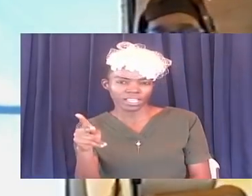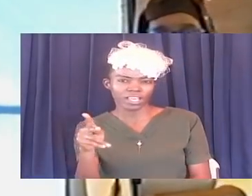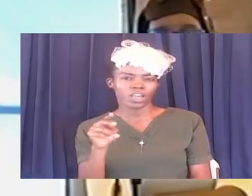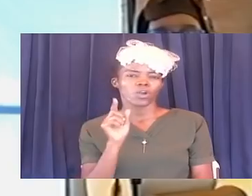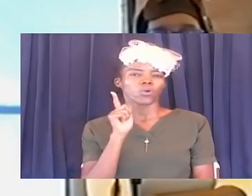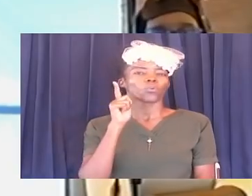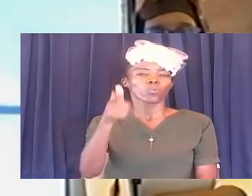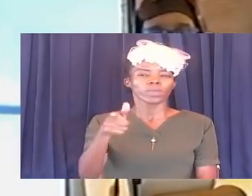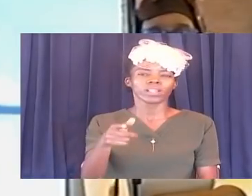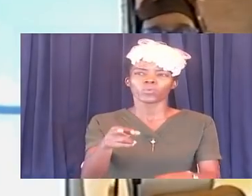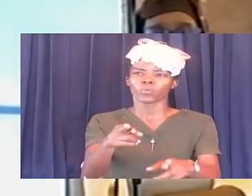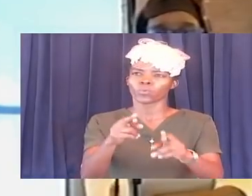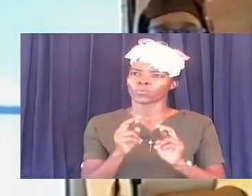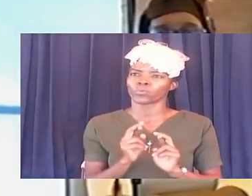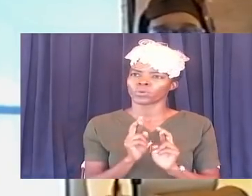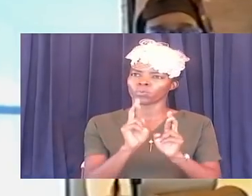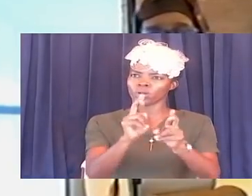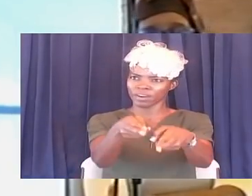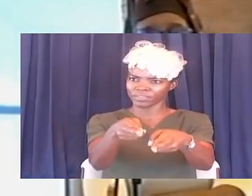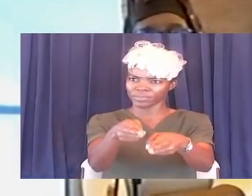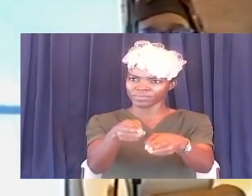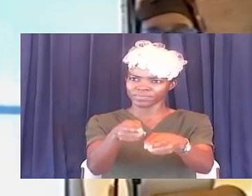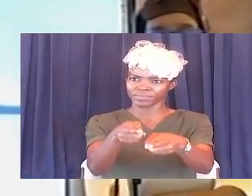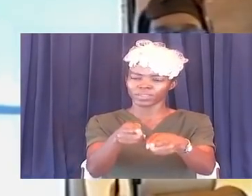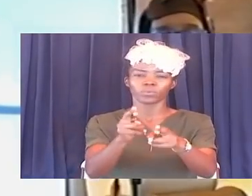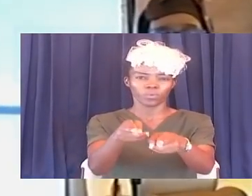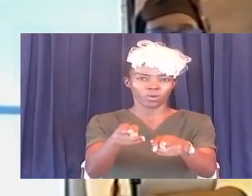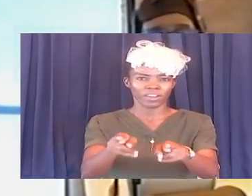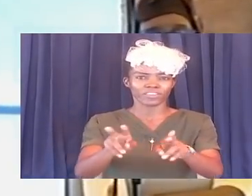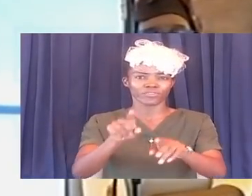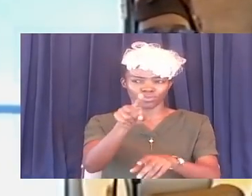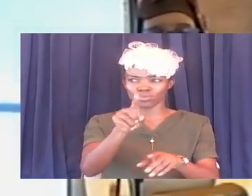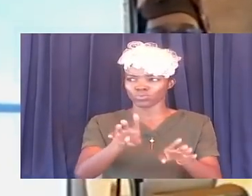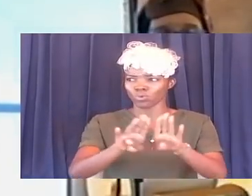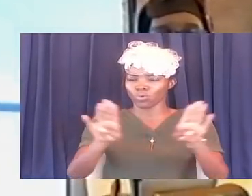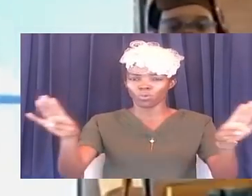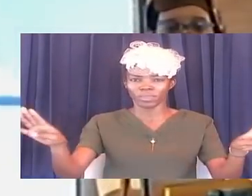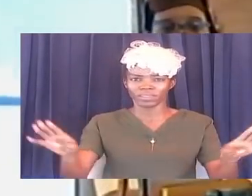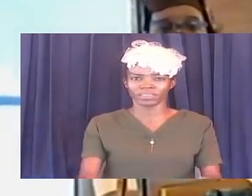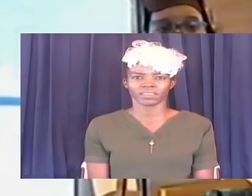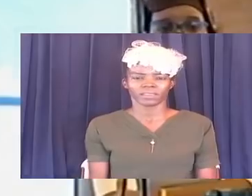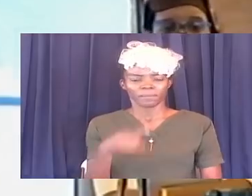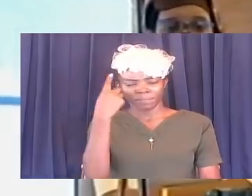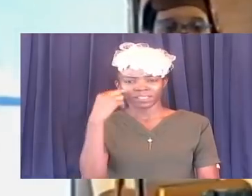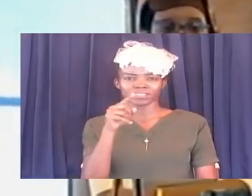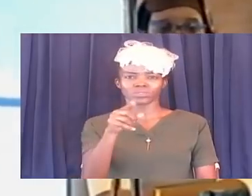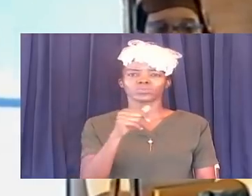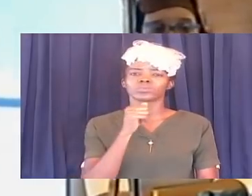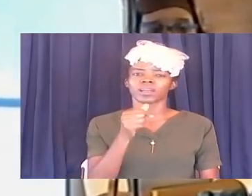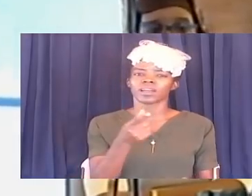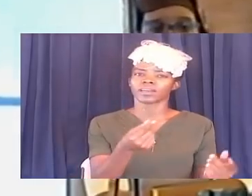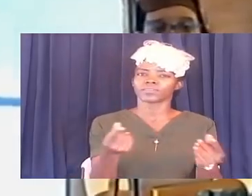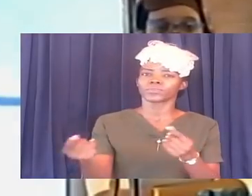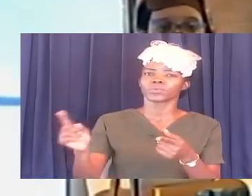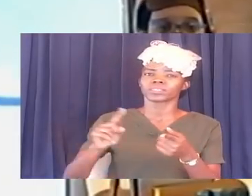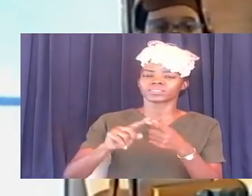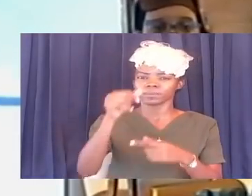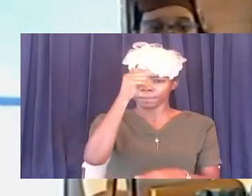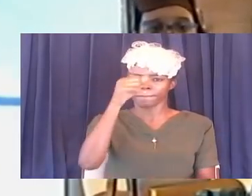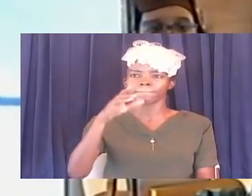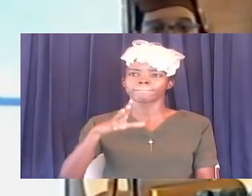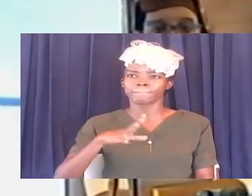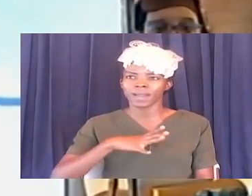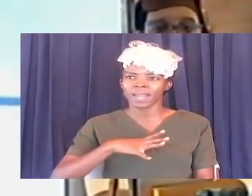the whole world what you have done for others. Hallelujah. For you're not doing it unto man, but as unto